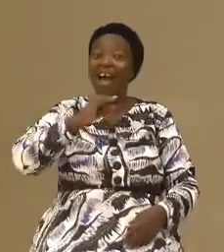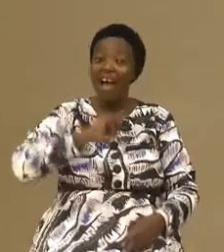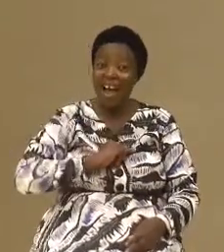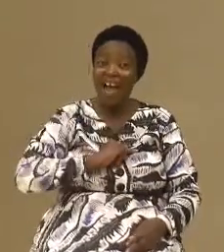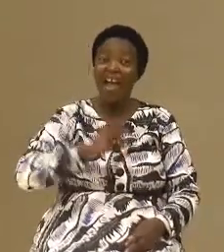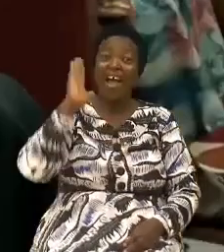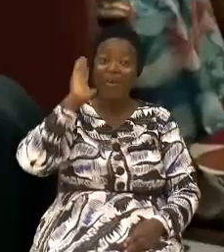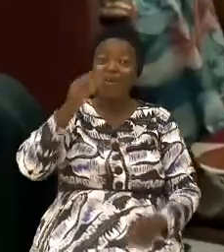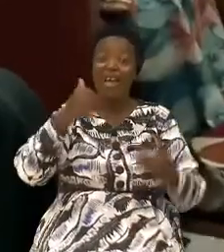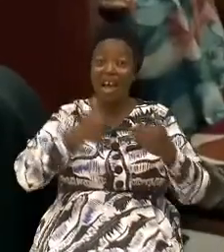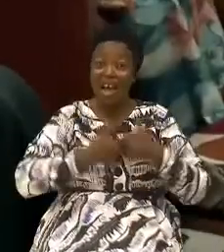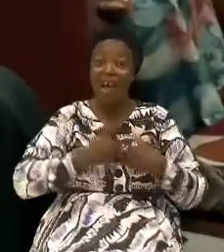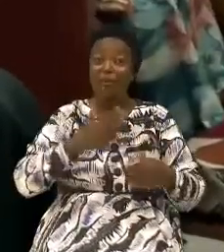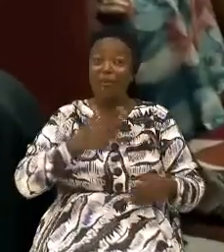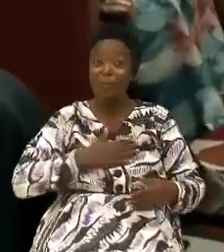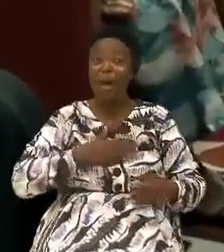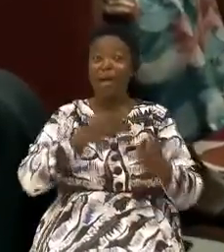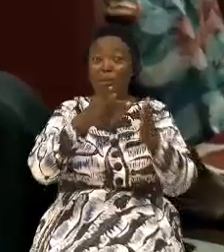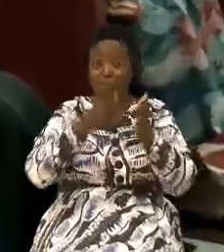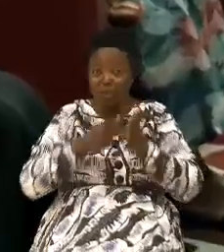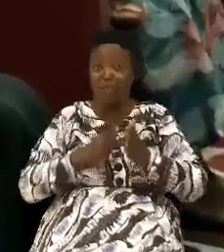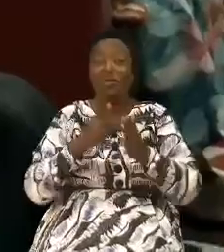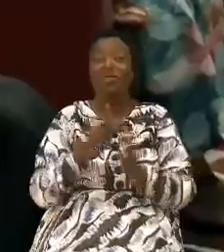have my portion.